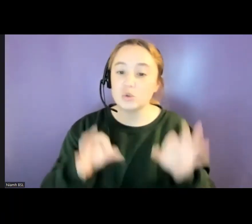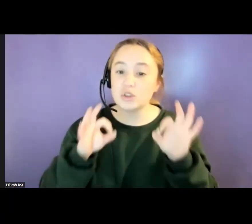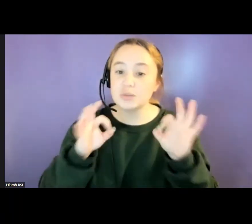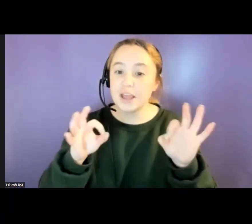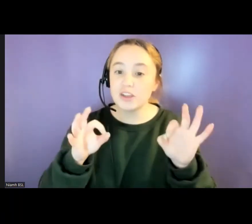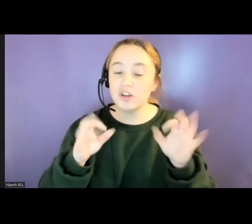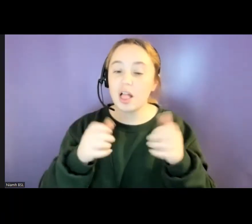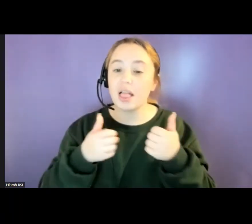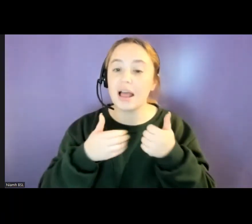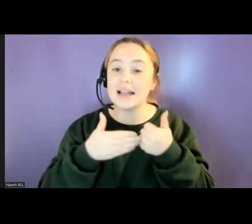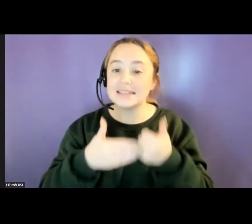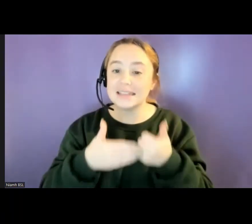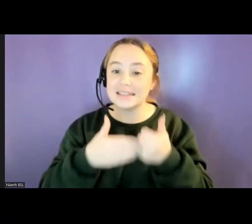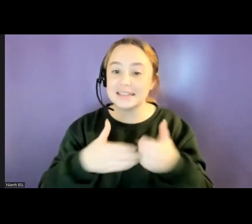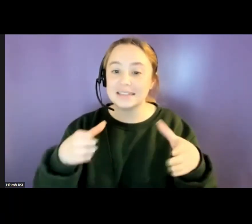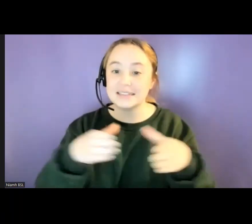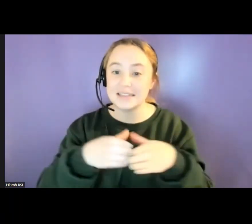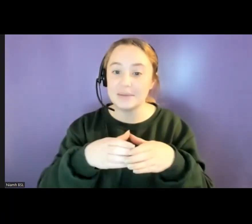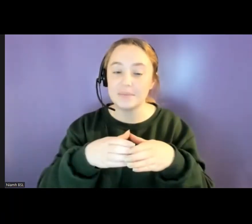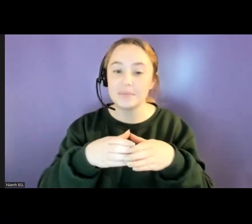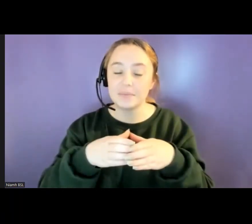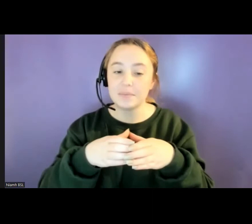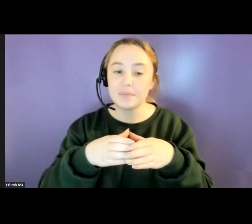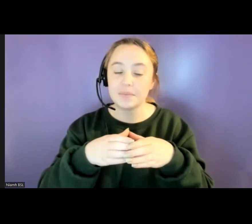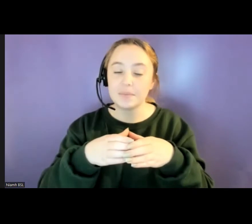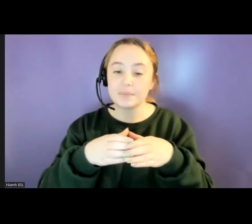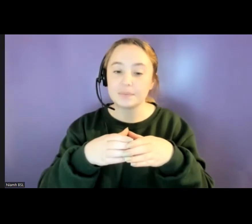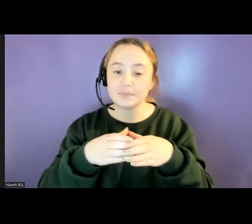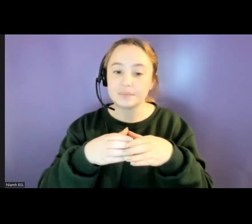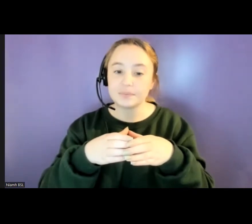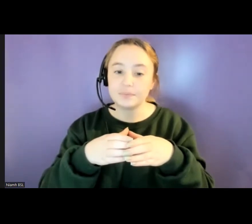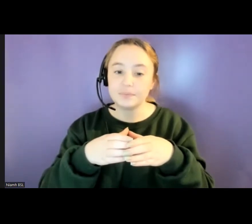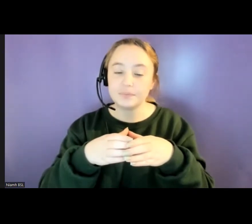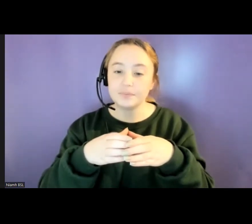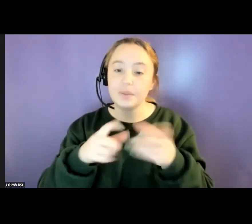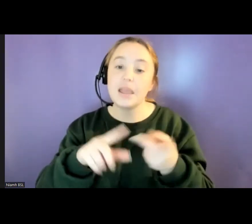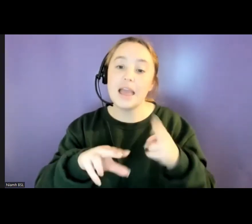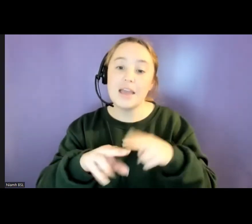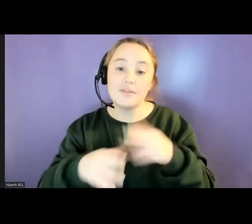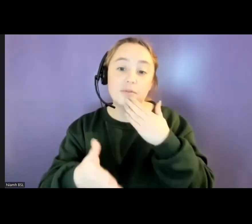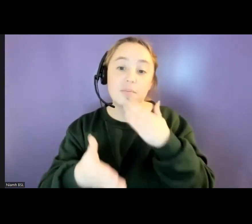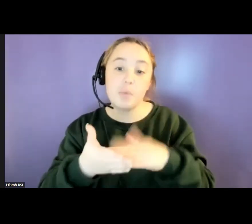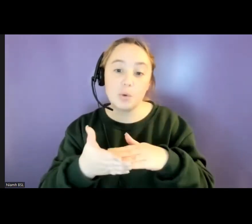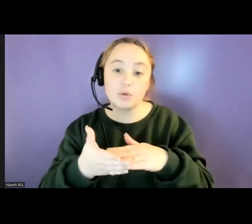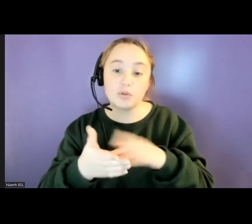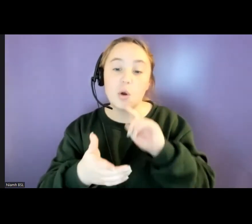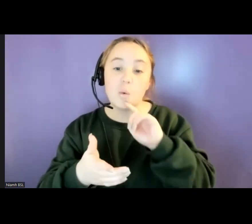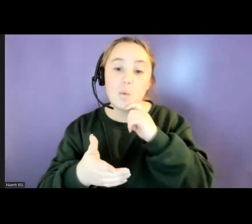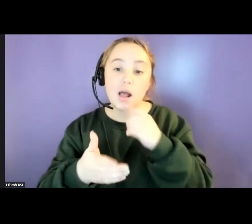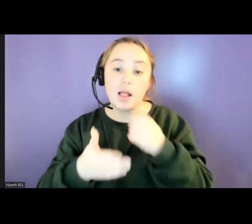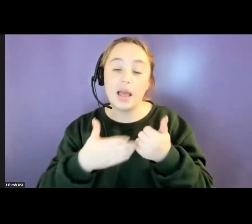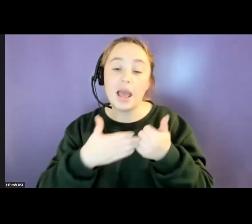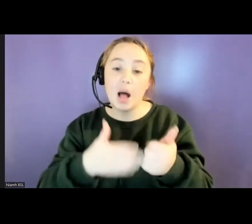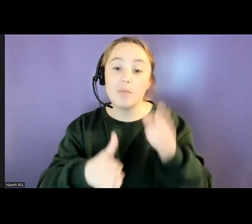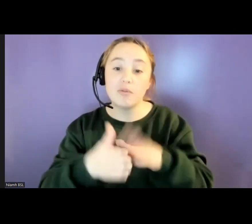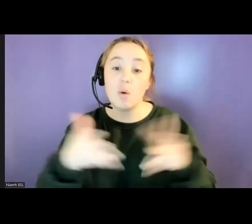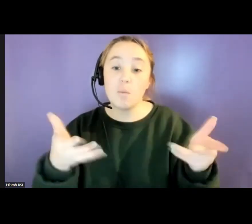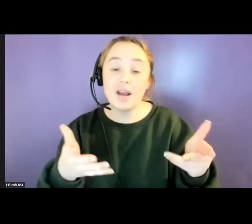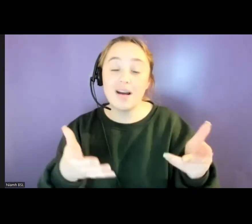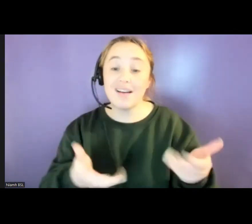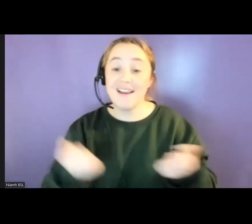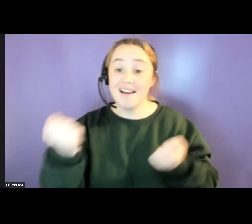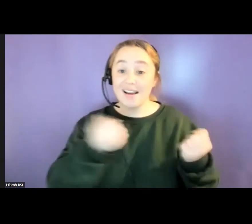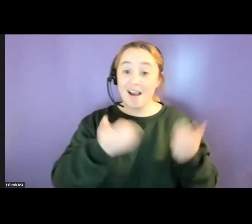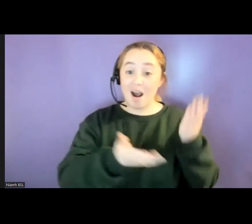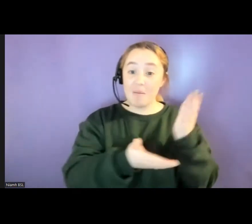will normally, if requested, assist from the car park right all the way through